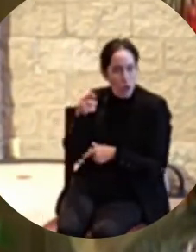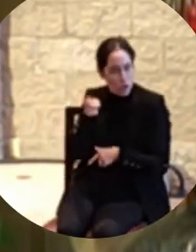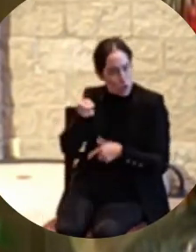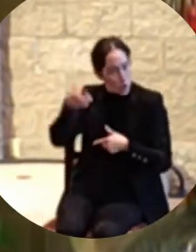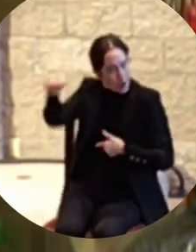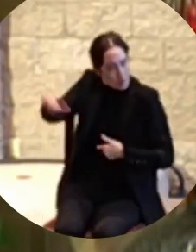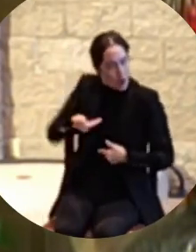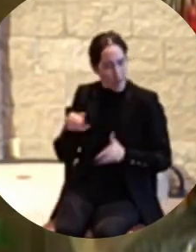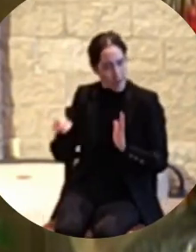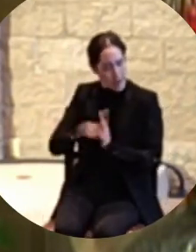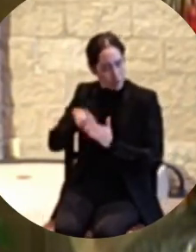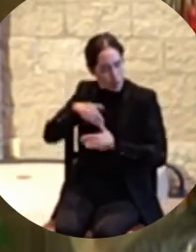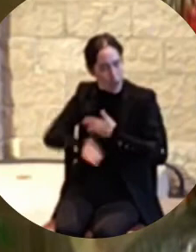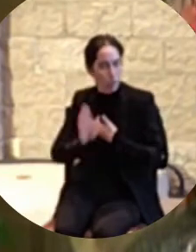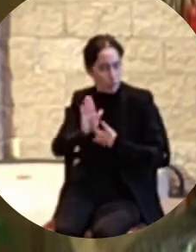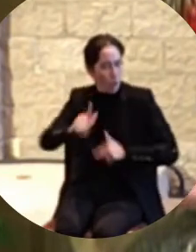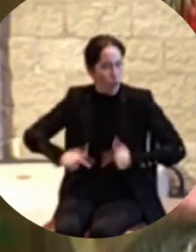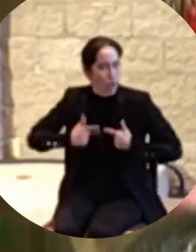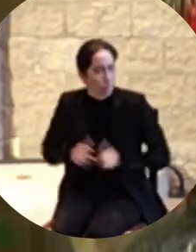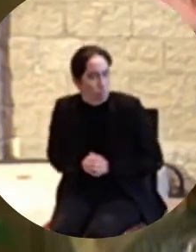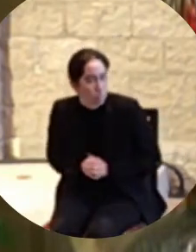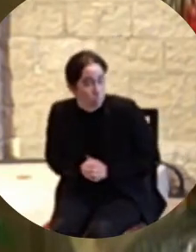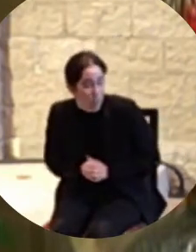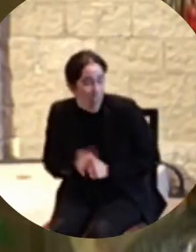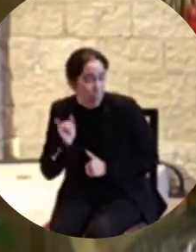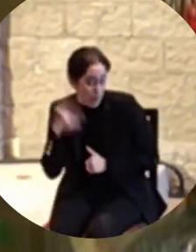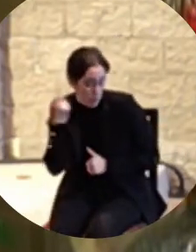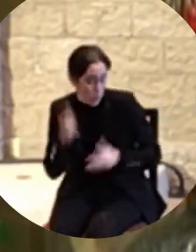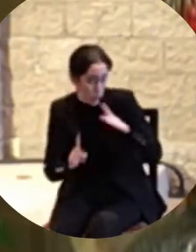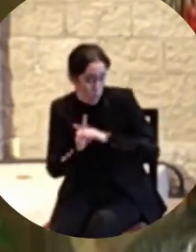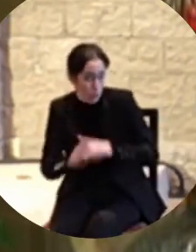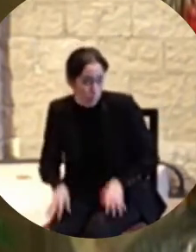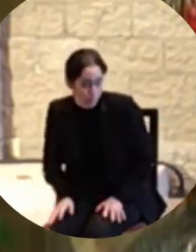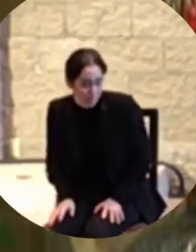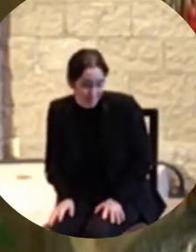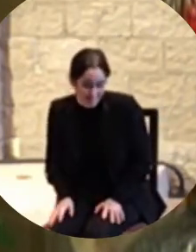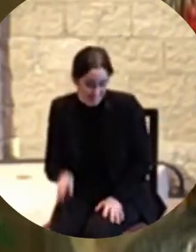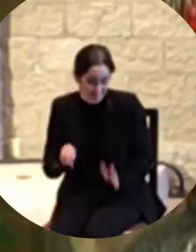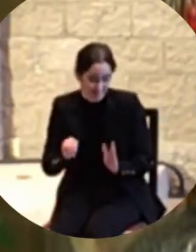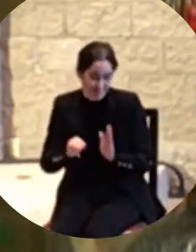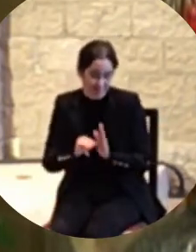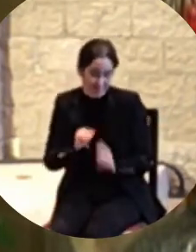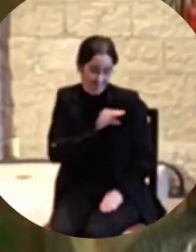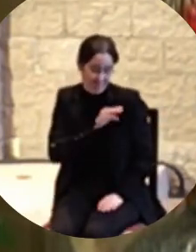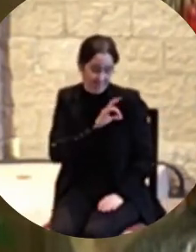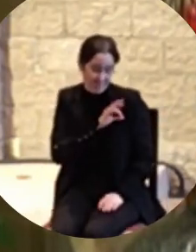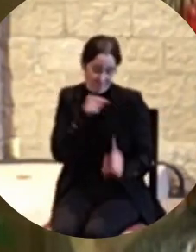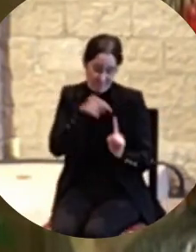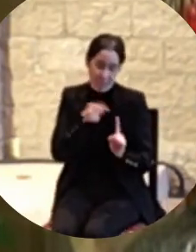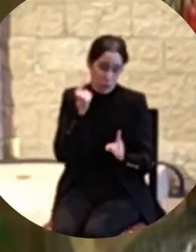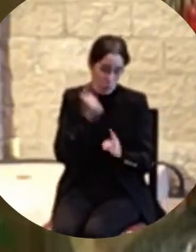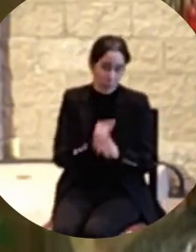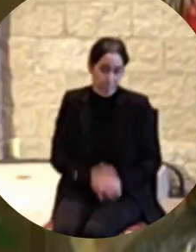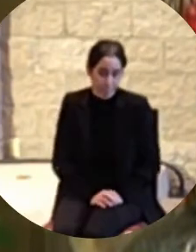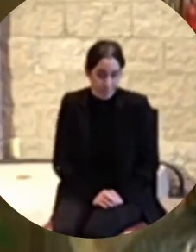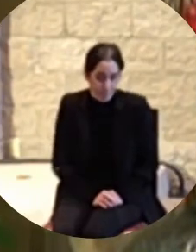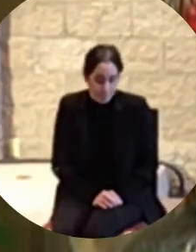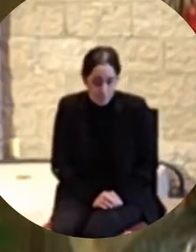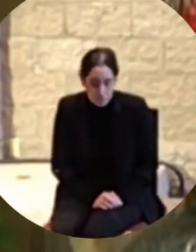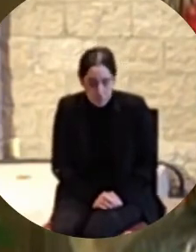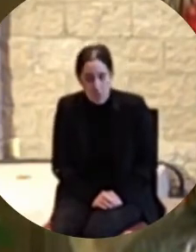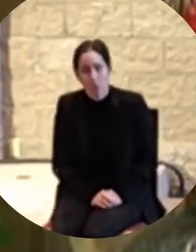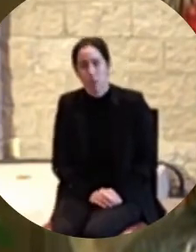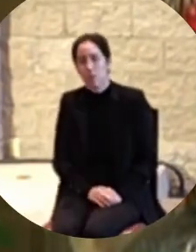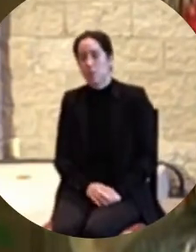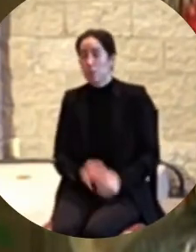right. You know, we do not know how. And so that's how we do our transformational work. We look at those things that